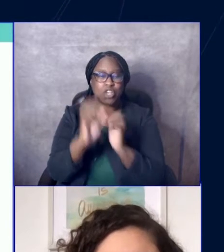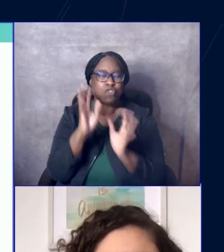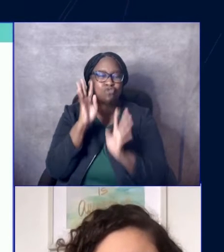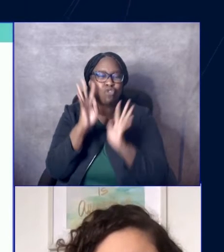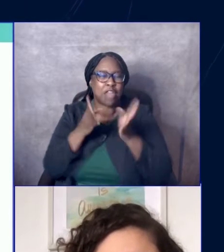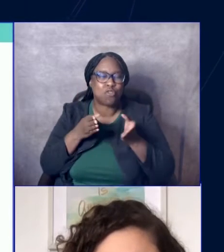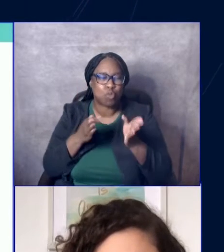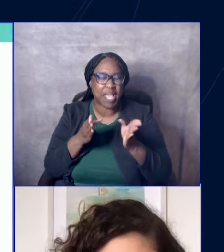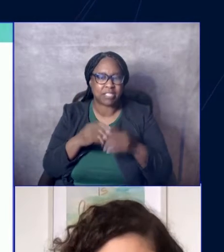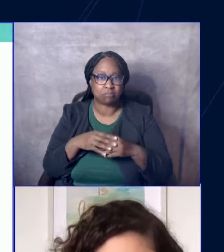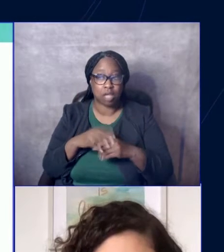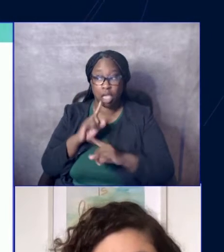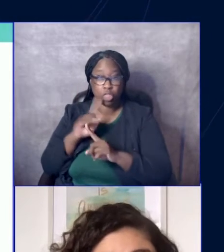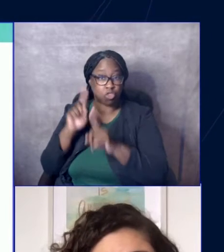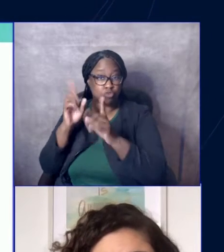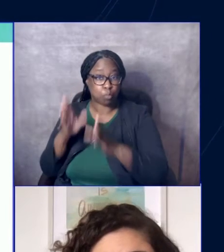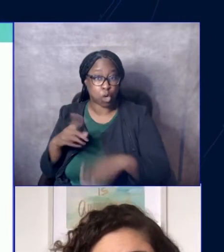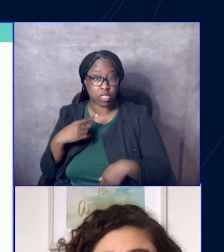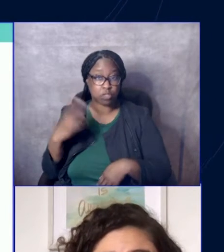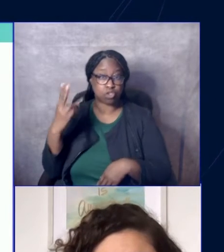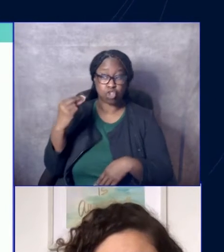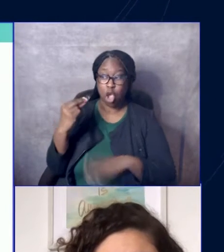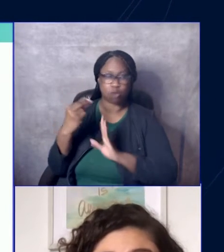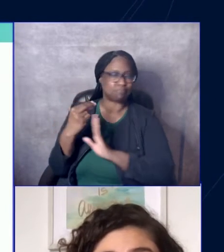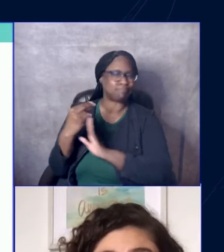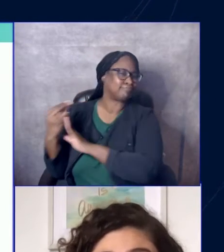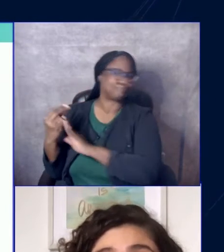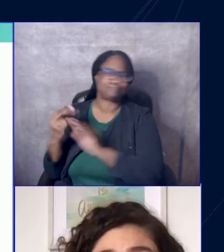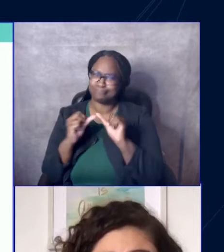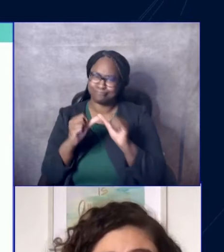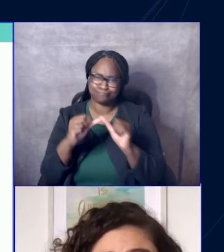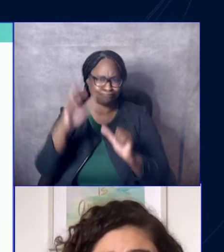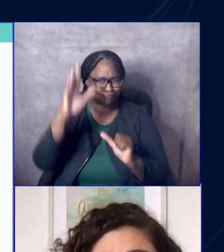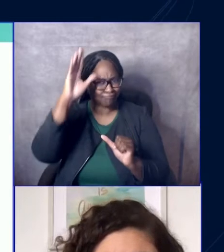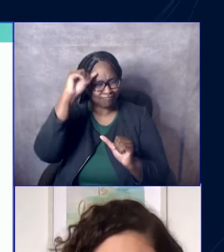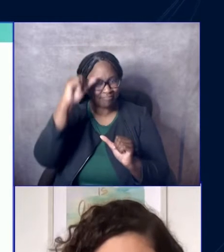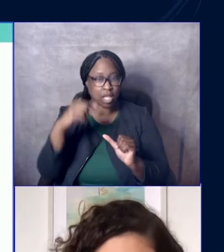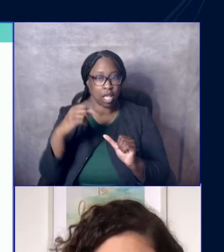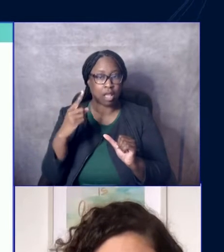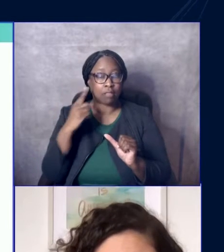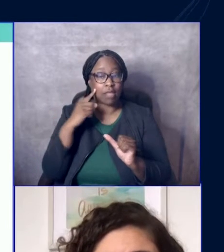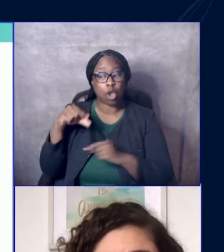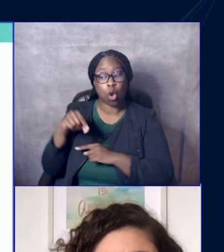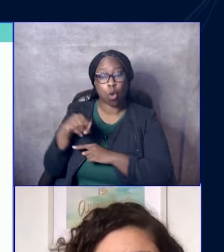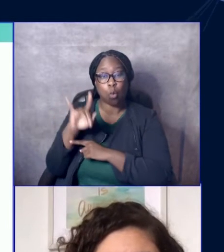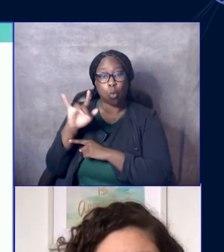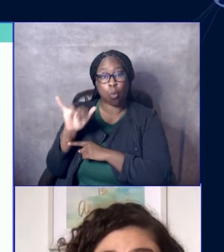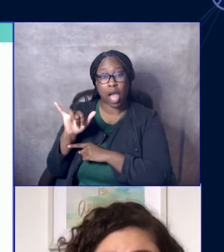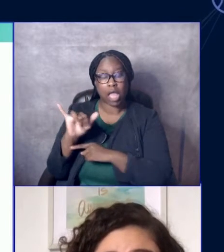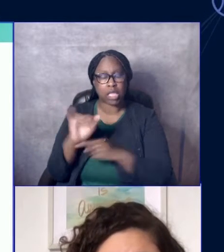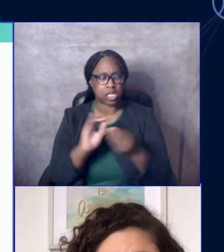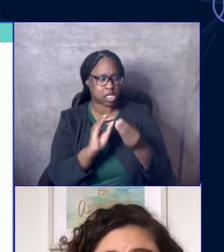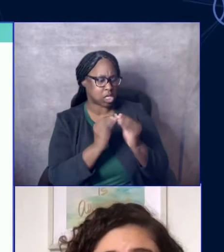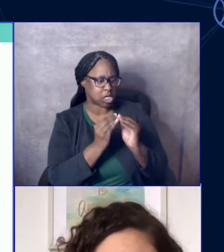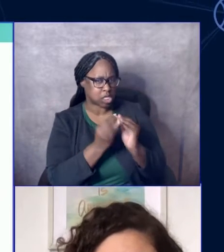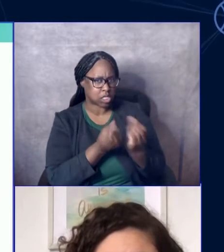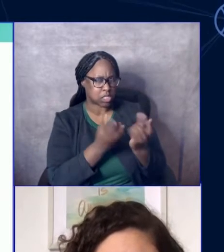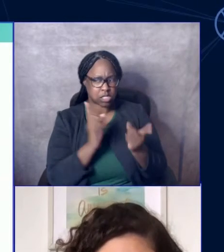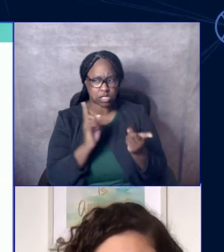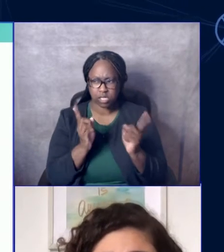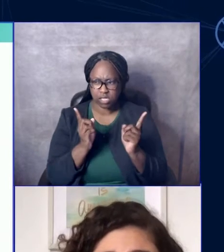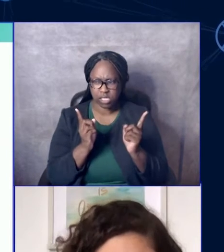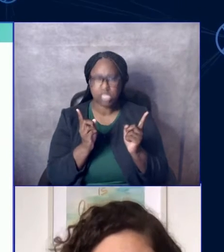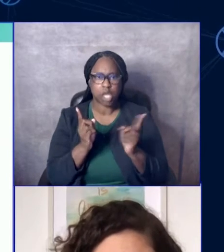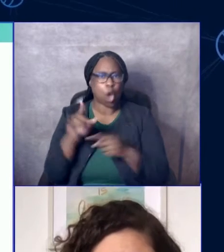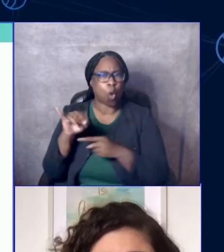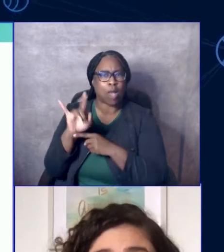Think outside the box. Think about quality over quantity, and make sure your work is disrupting the